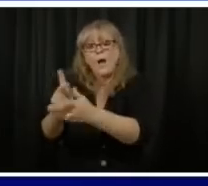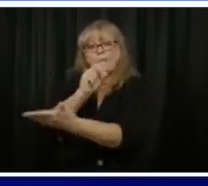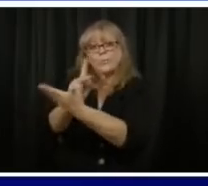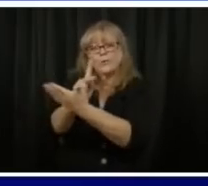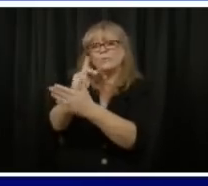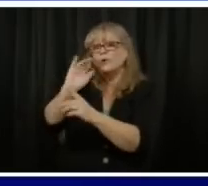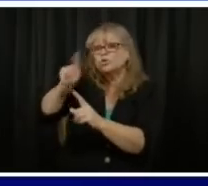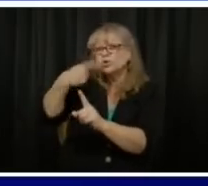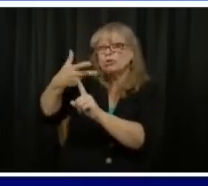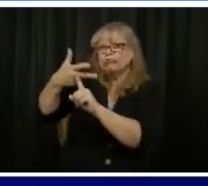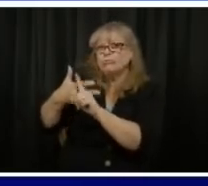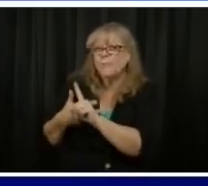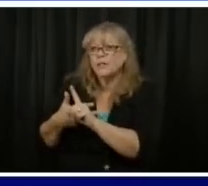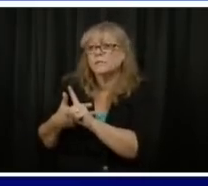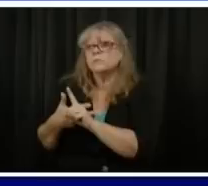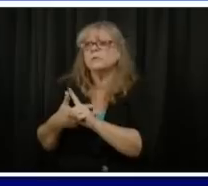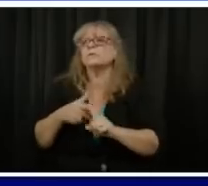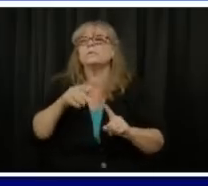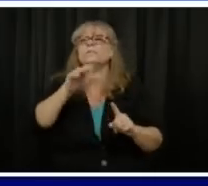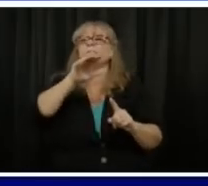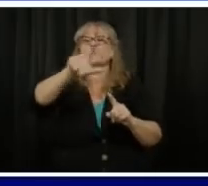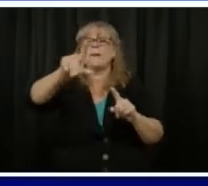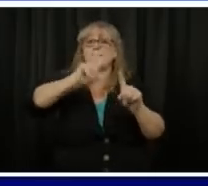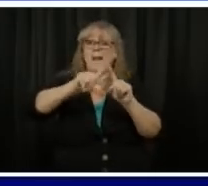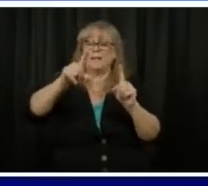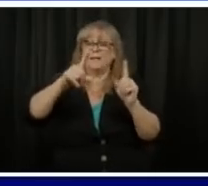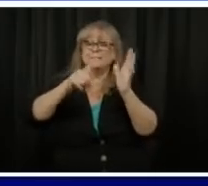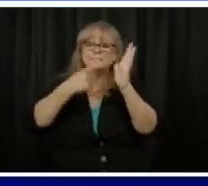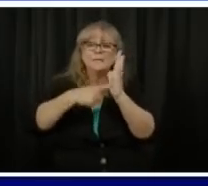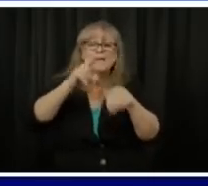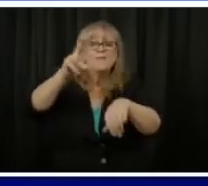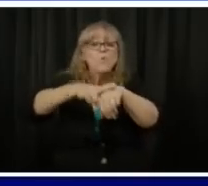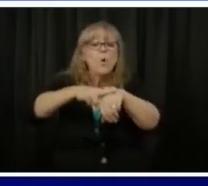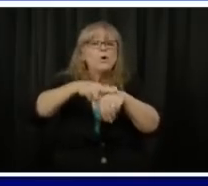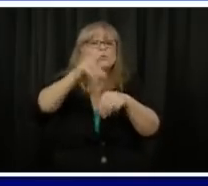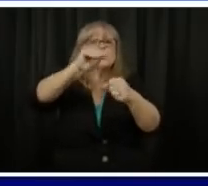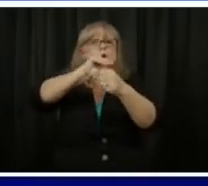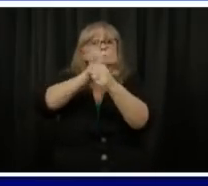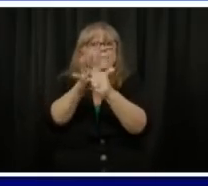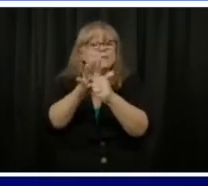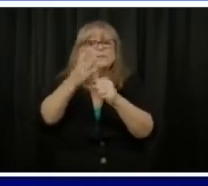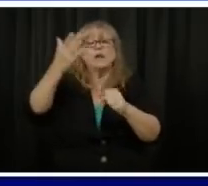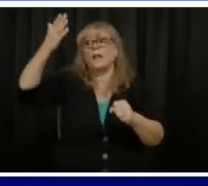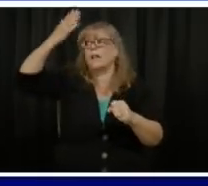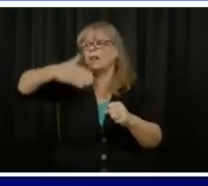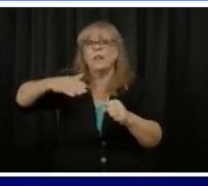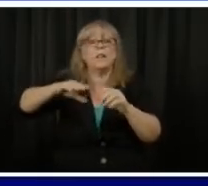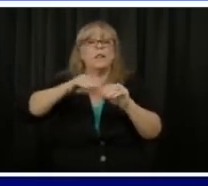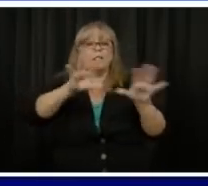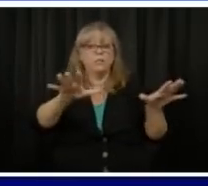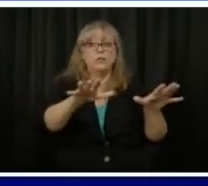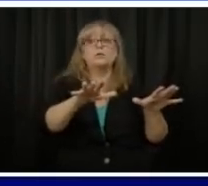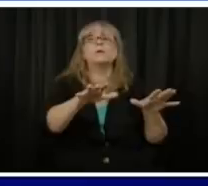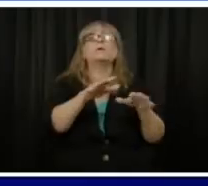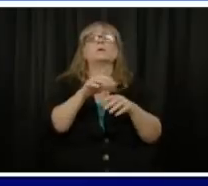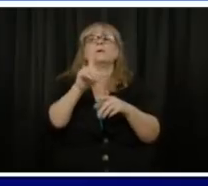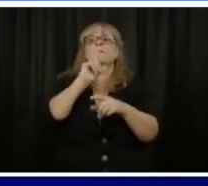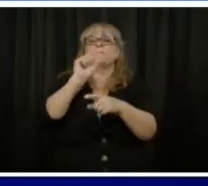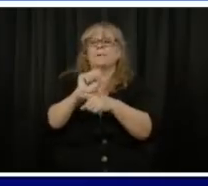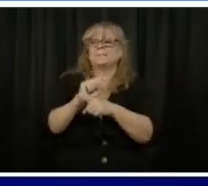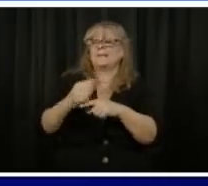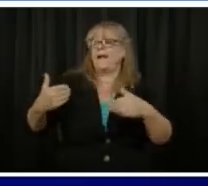on us in exponential growth, which we must avoid. As more restrictions are relaxed,